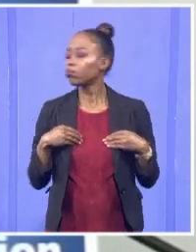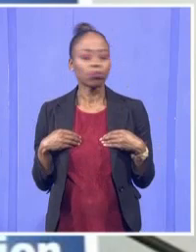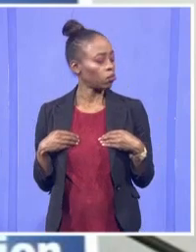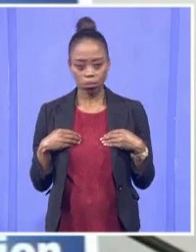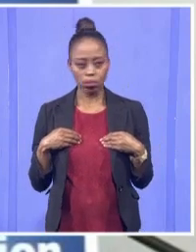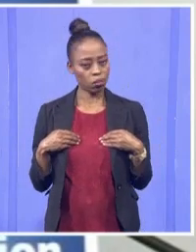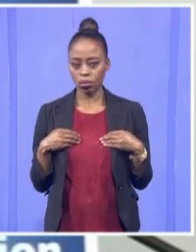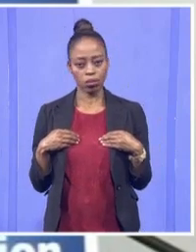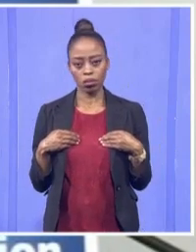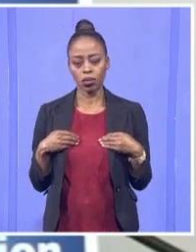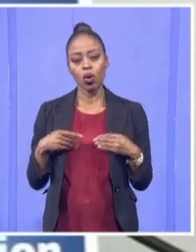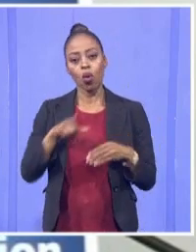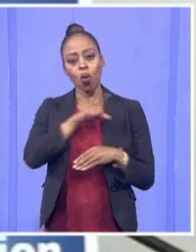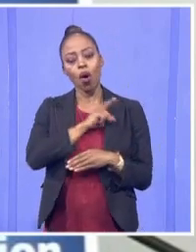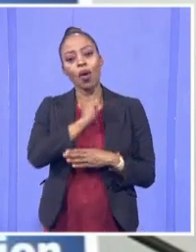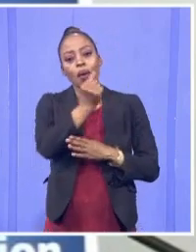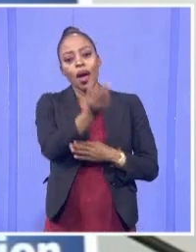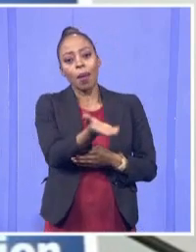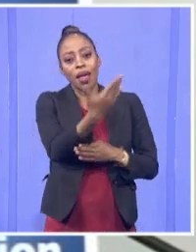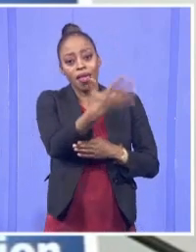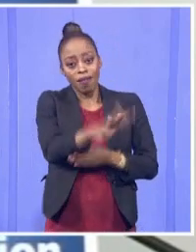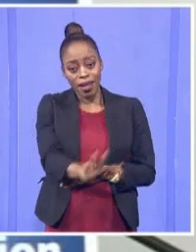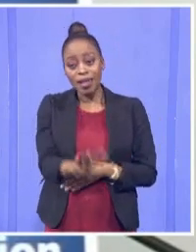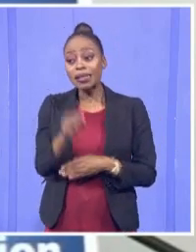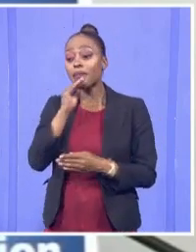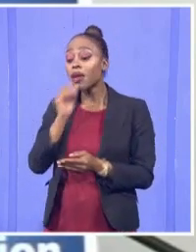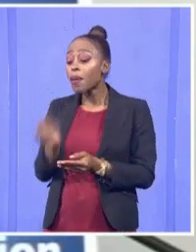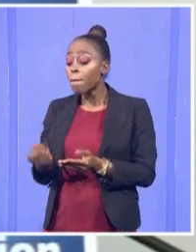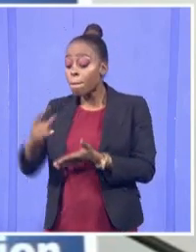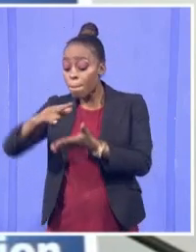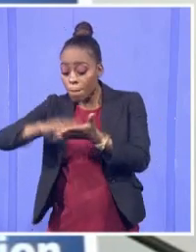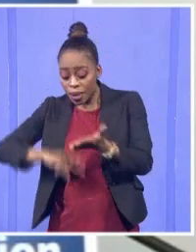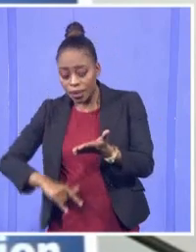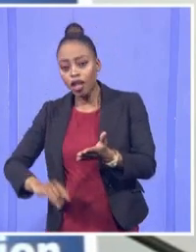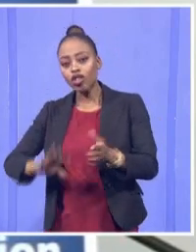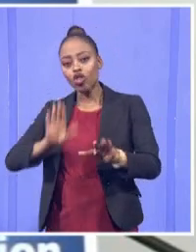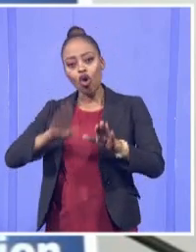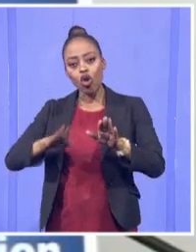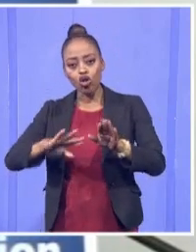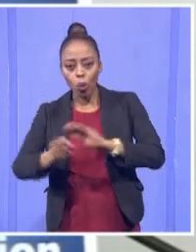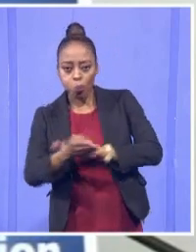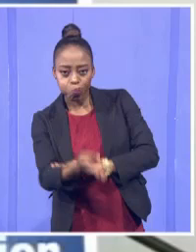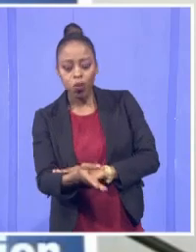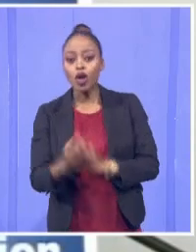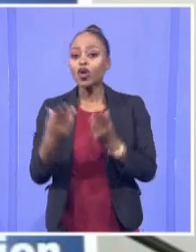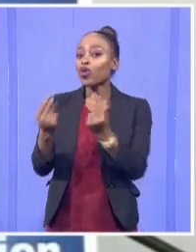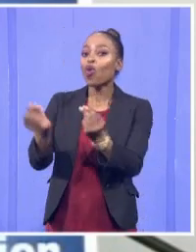an application, if you get an SMS, your child has been placed automatically. You don't have to do anything.